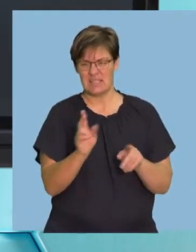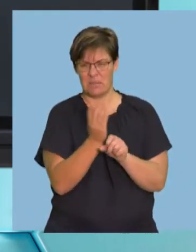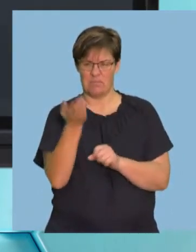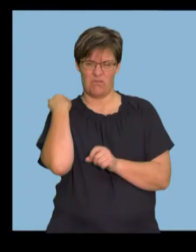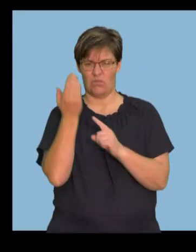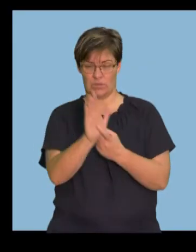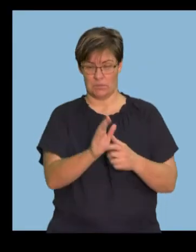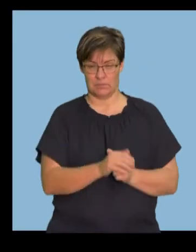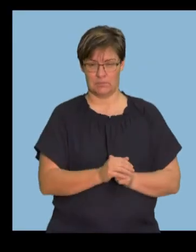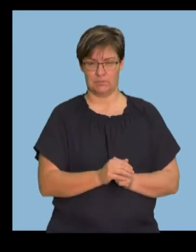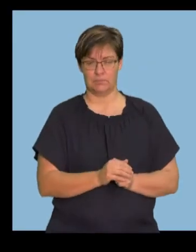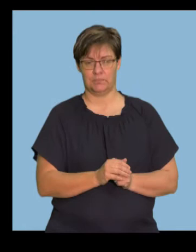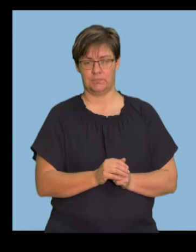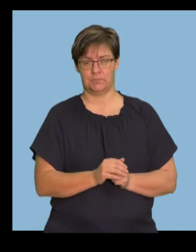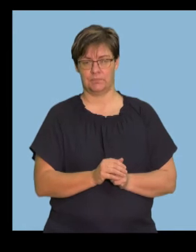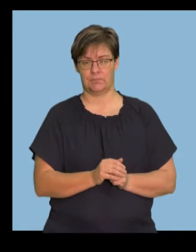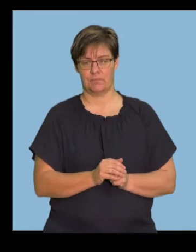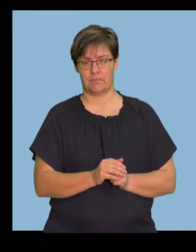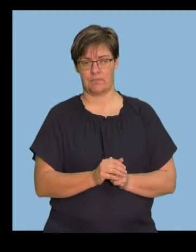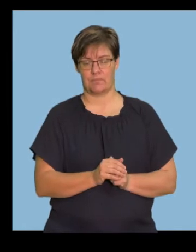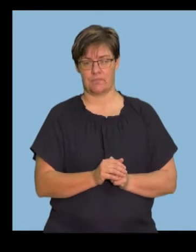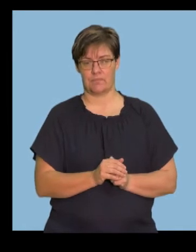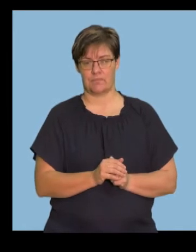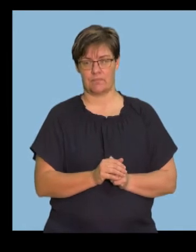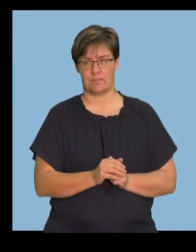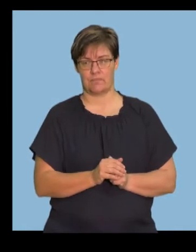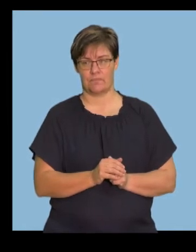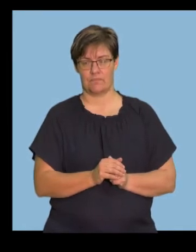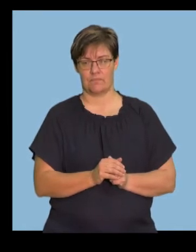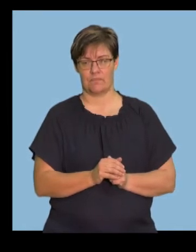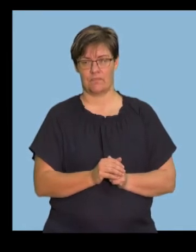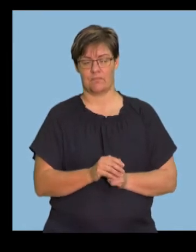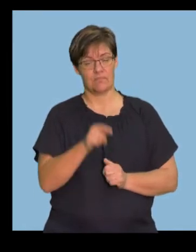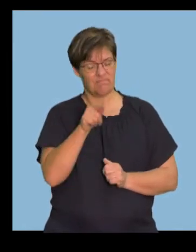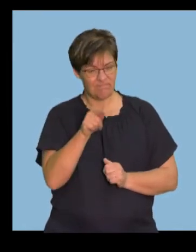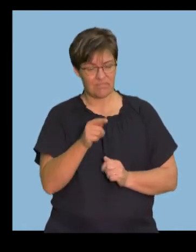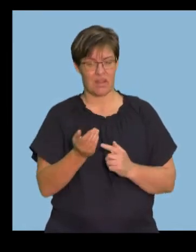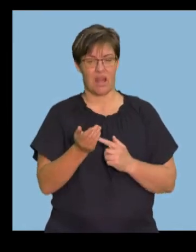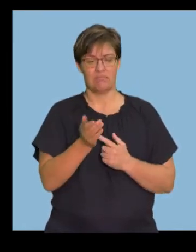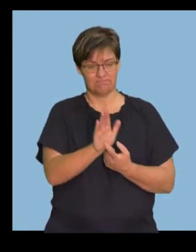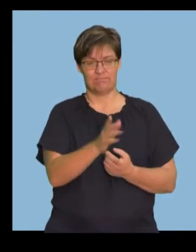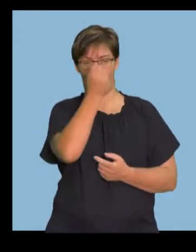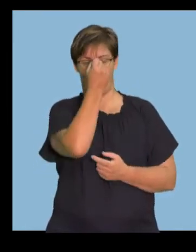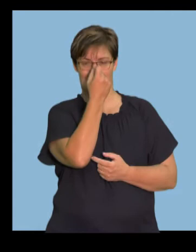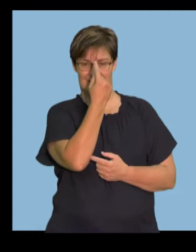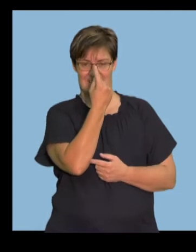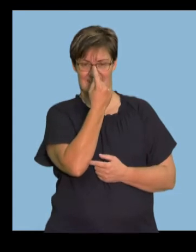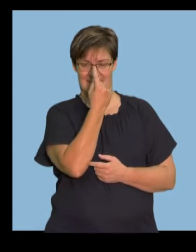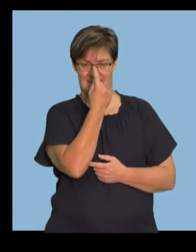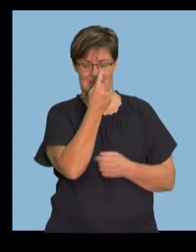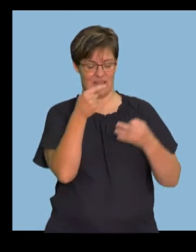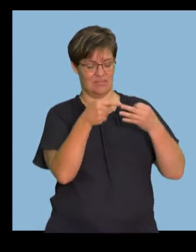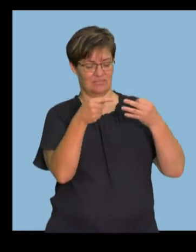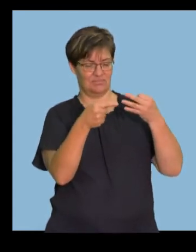shown earlier on. Okay, right. Now, that's basically how we actually put an